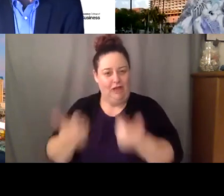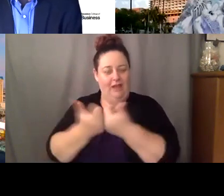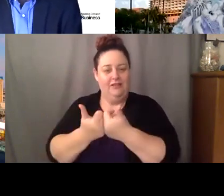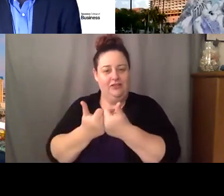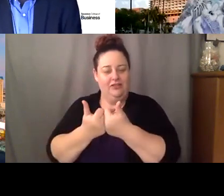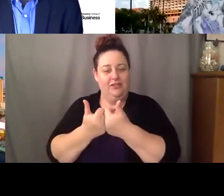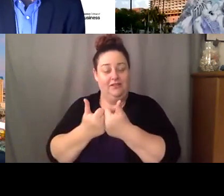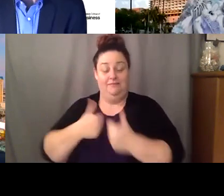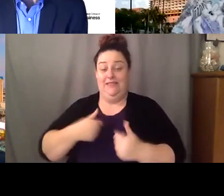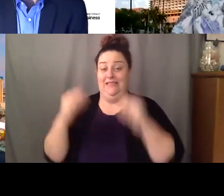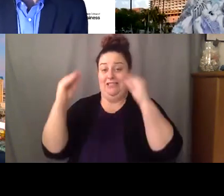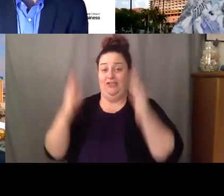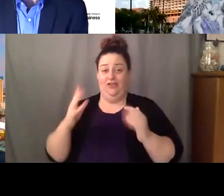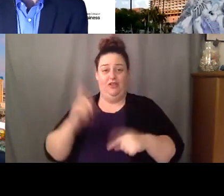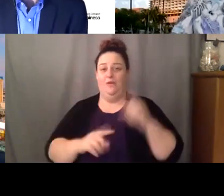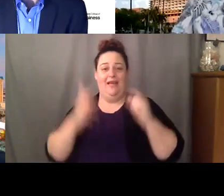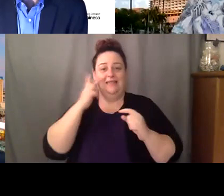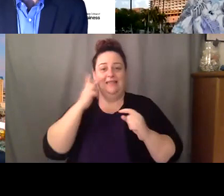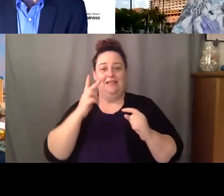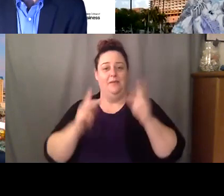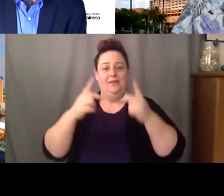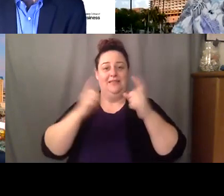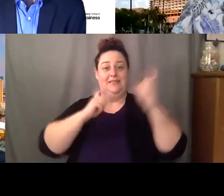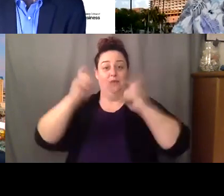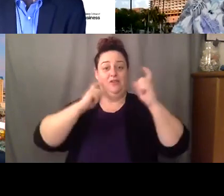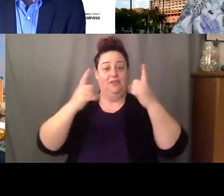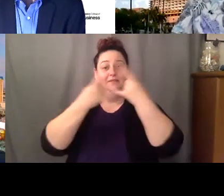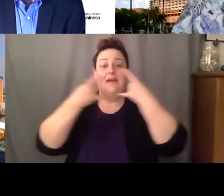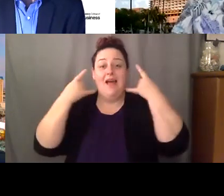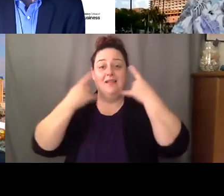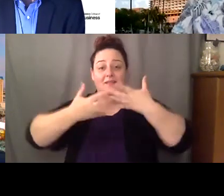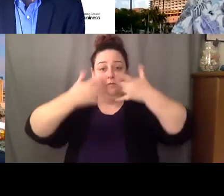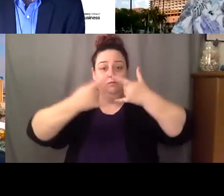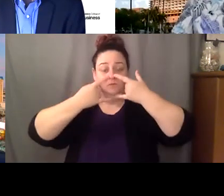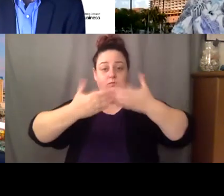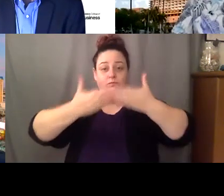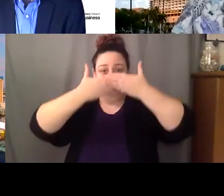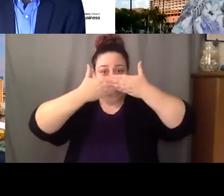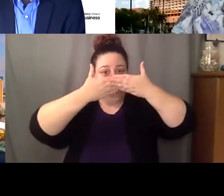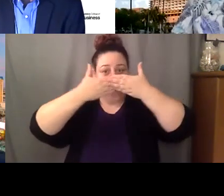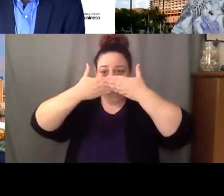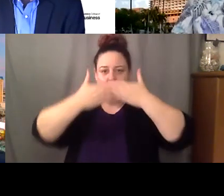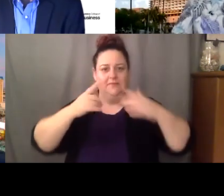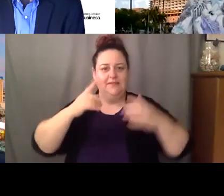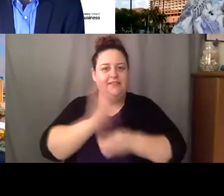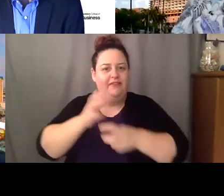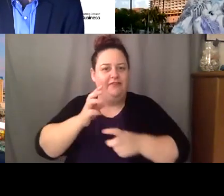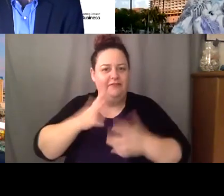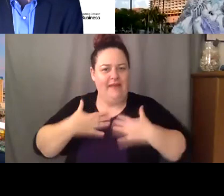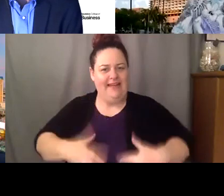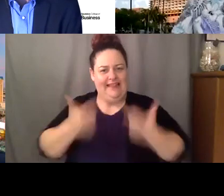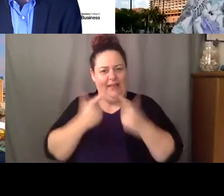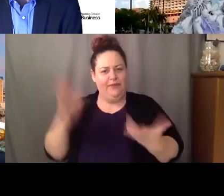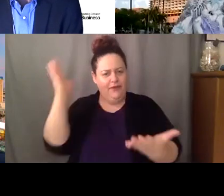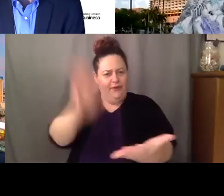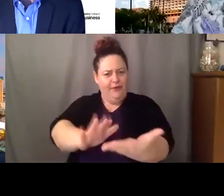in teaching, you can't really see someone's expression if they're wearing a mask. And Harvey, I know you talked about, giving